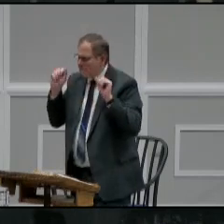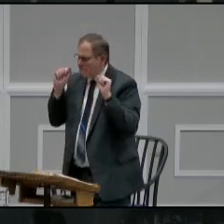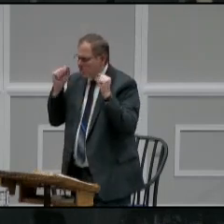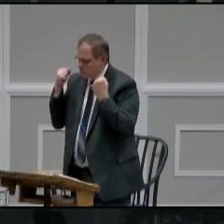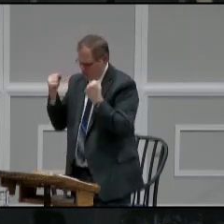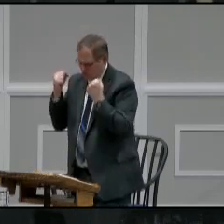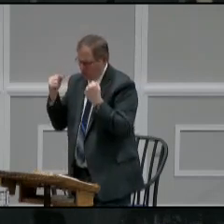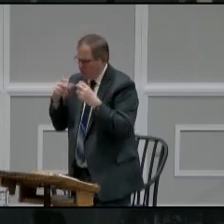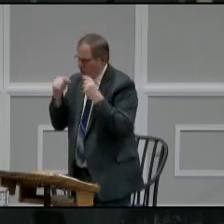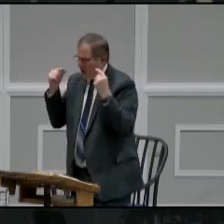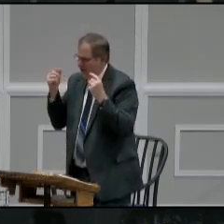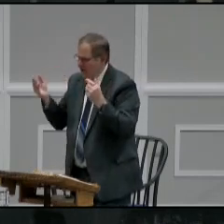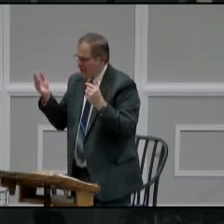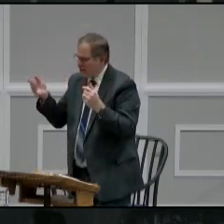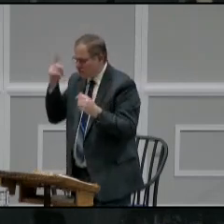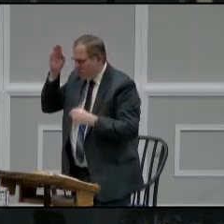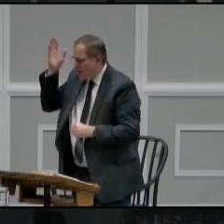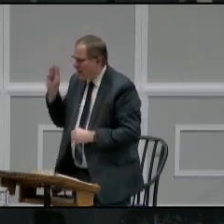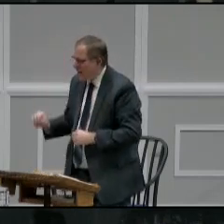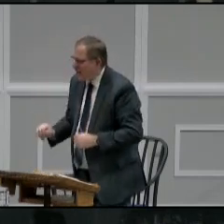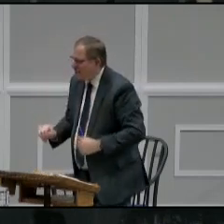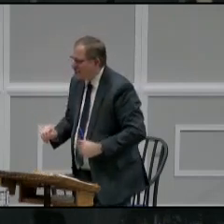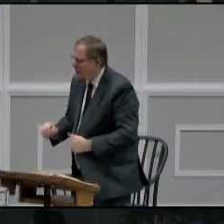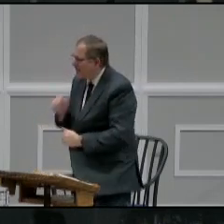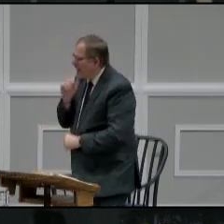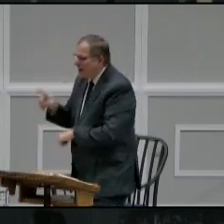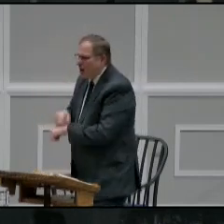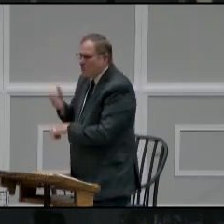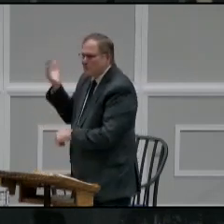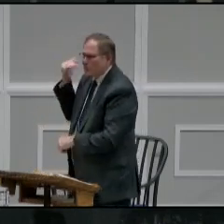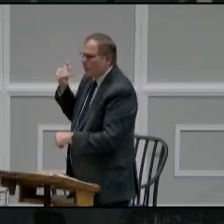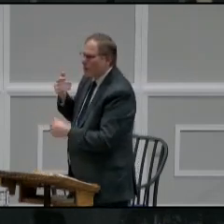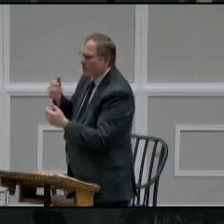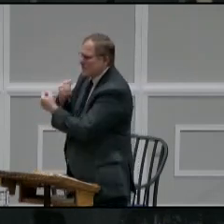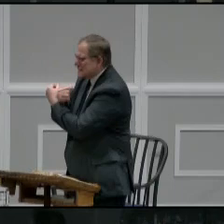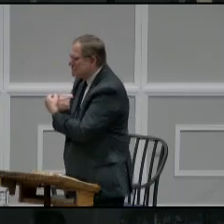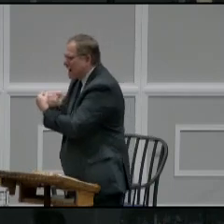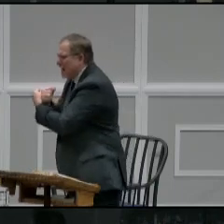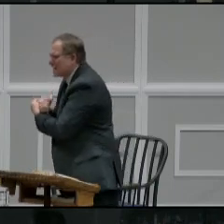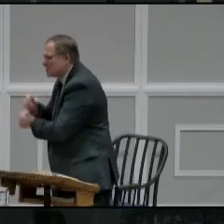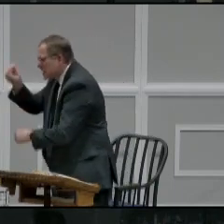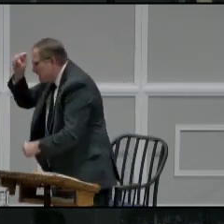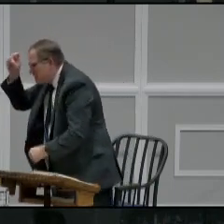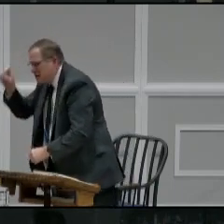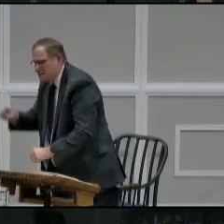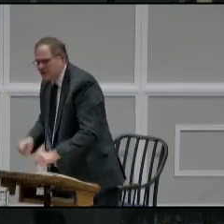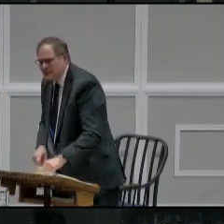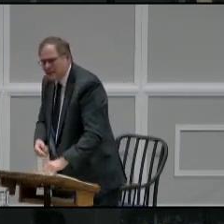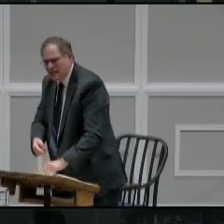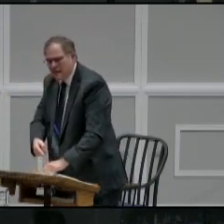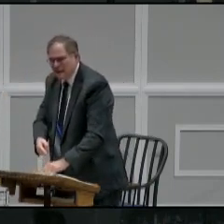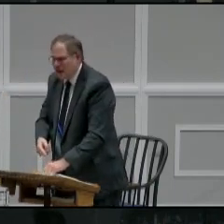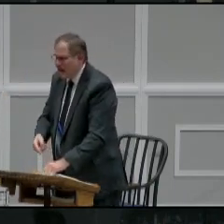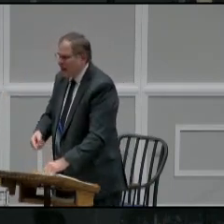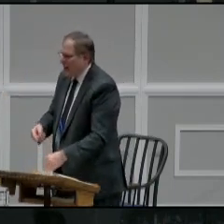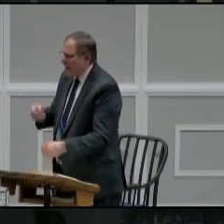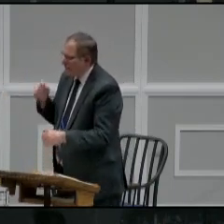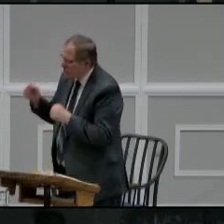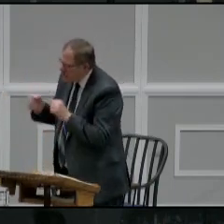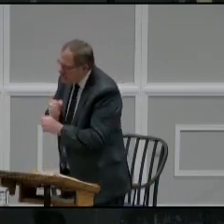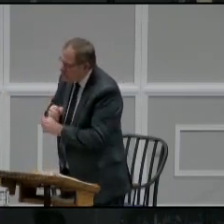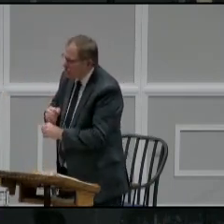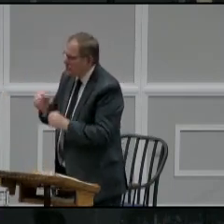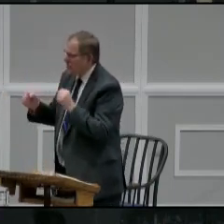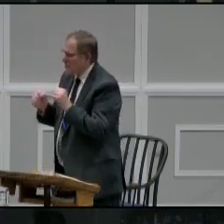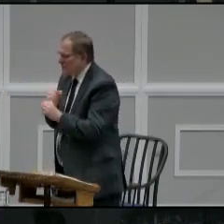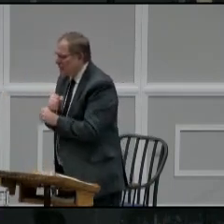No, not too long ago, they had been in slavery in a place called Egypt. And for years and for